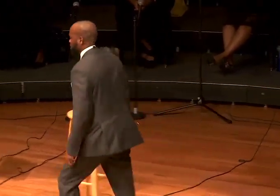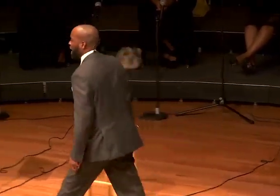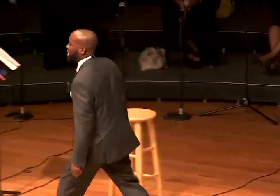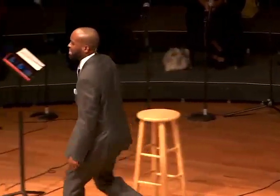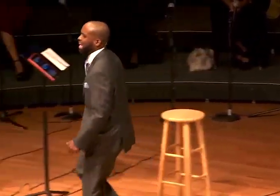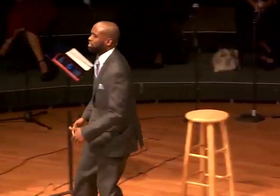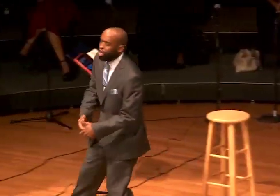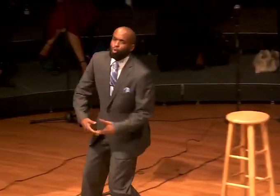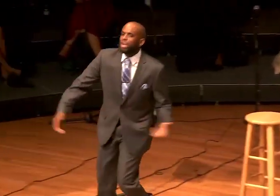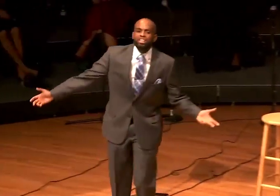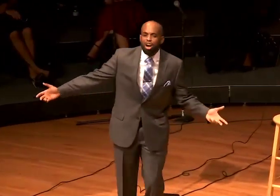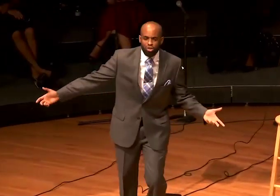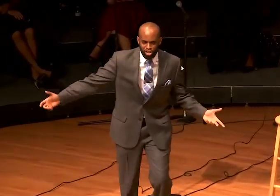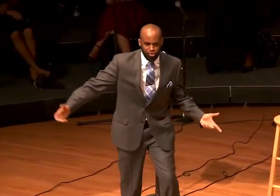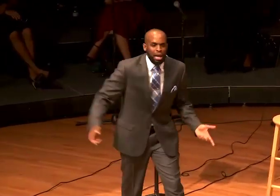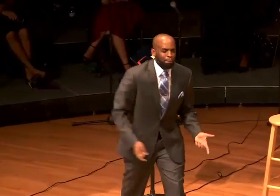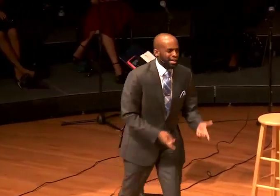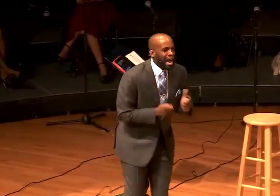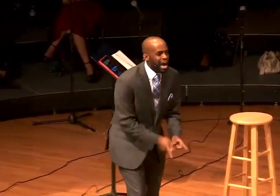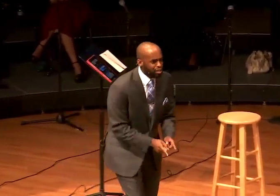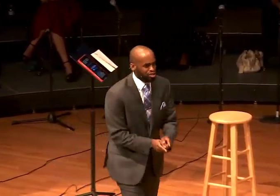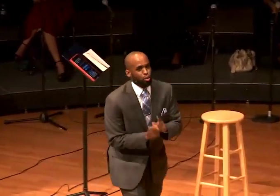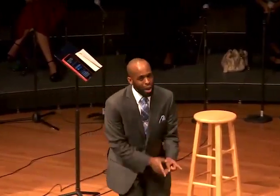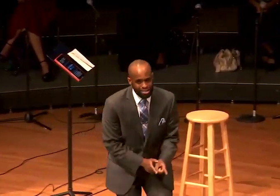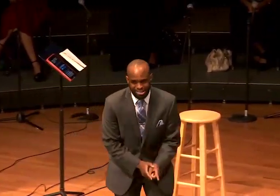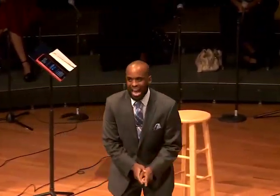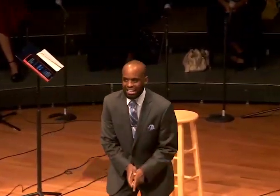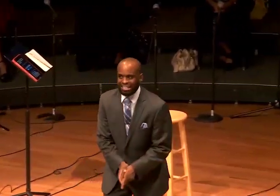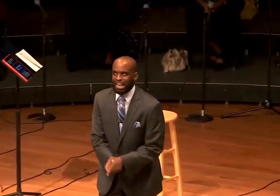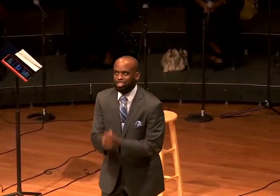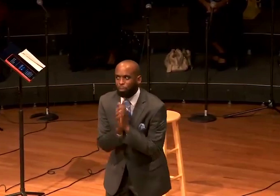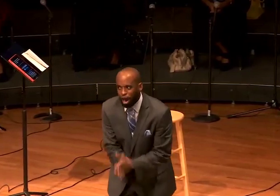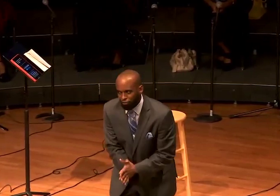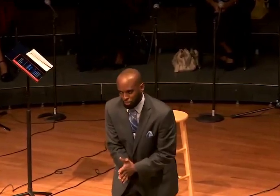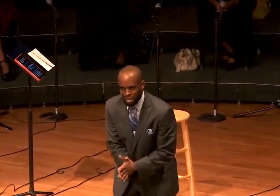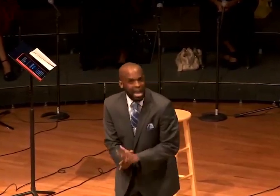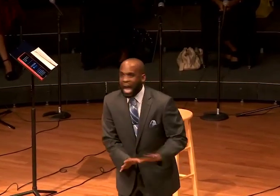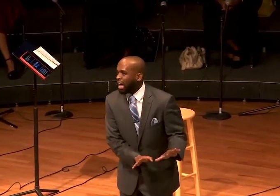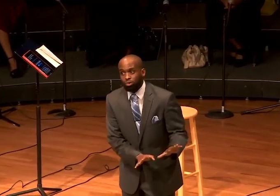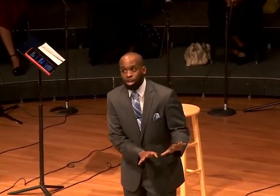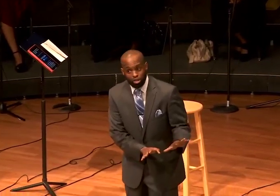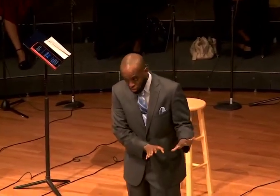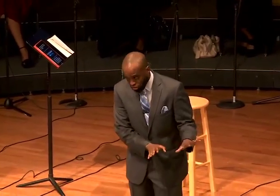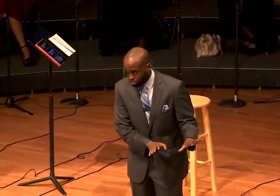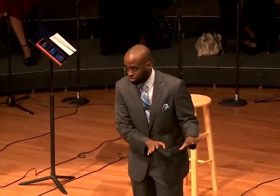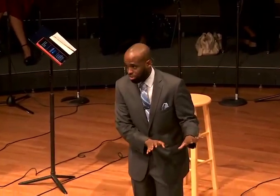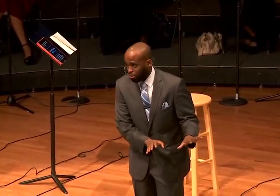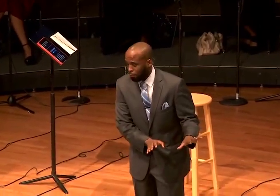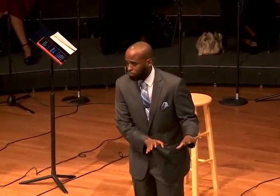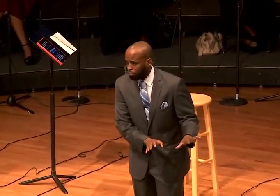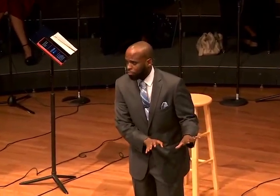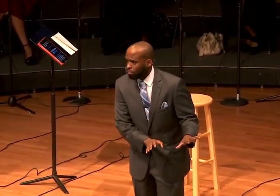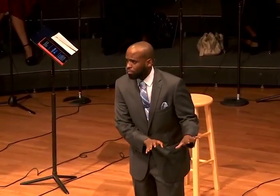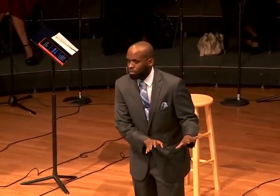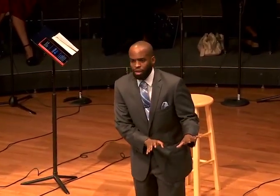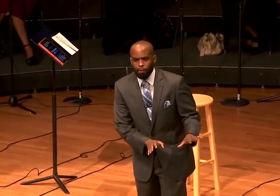The other side says, we know you. But God looks to one side and says, depart from me, I don't know you.